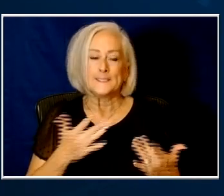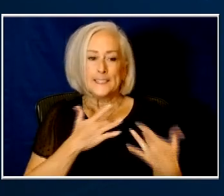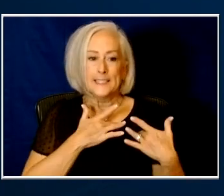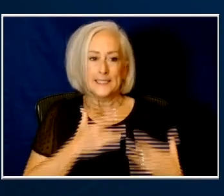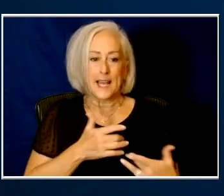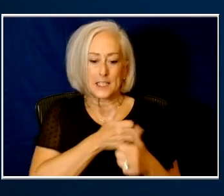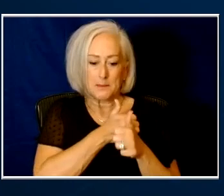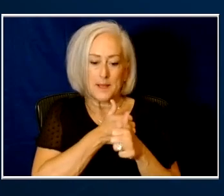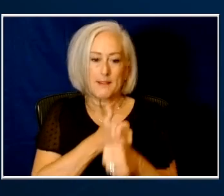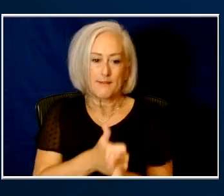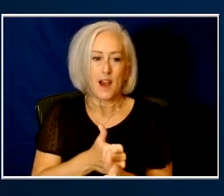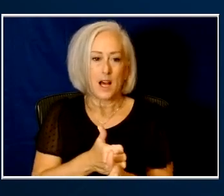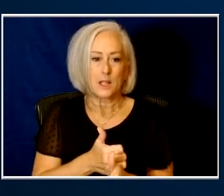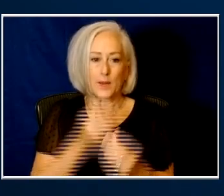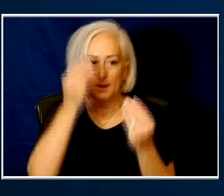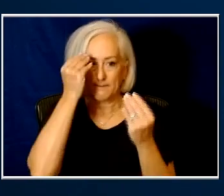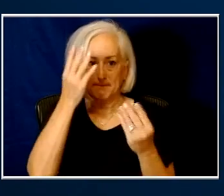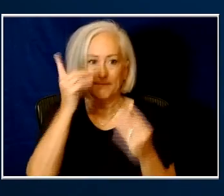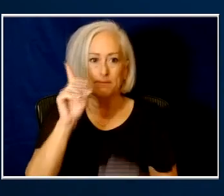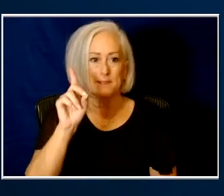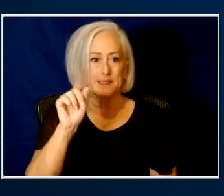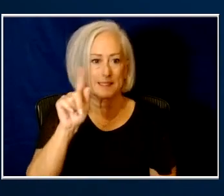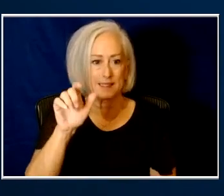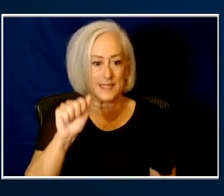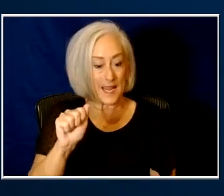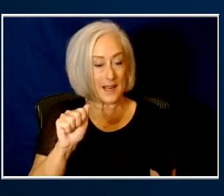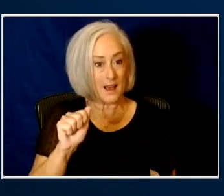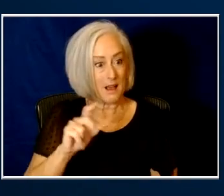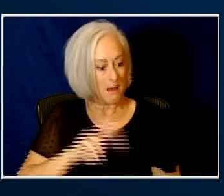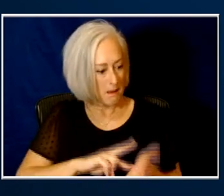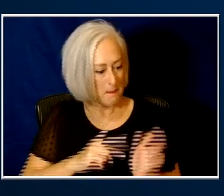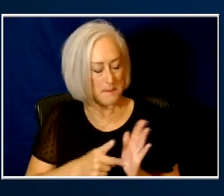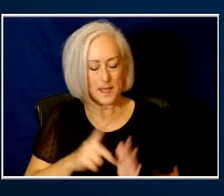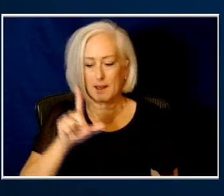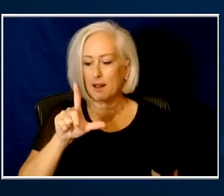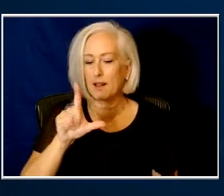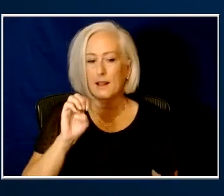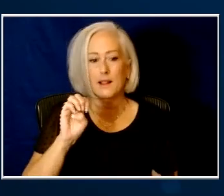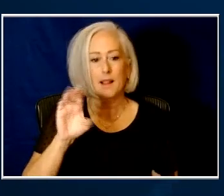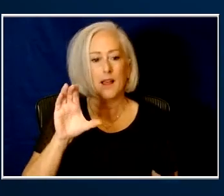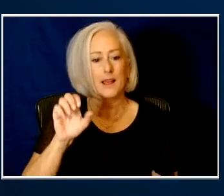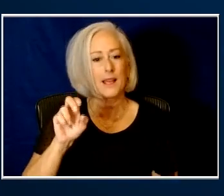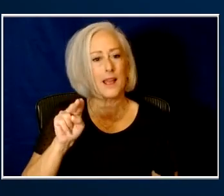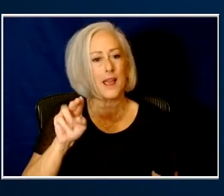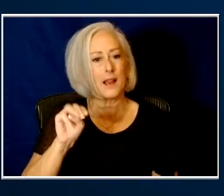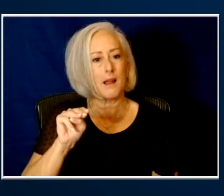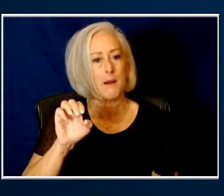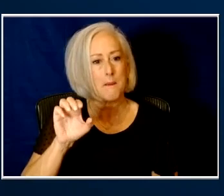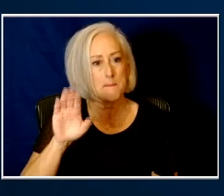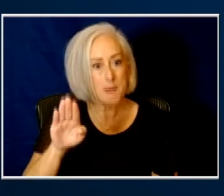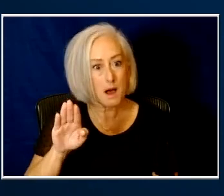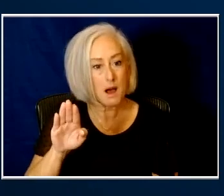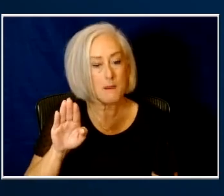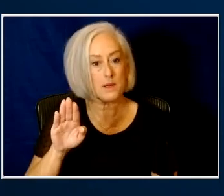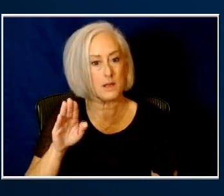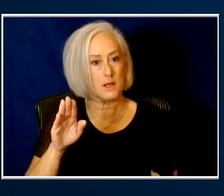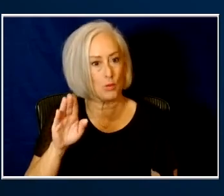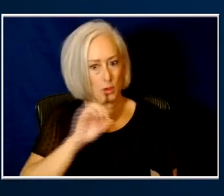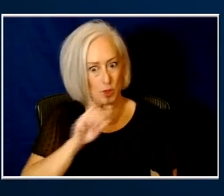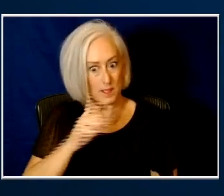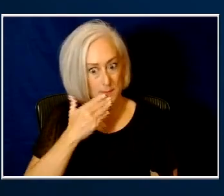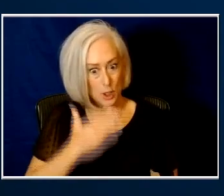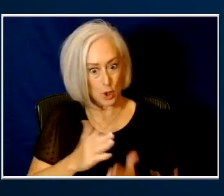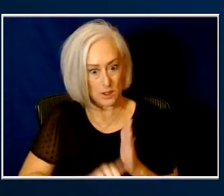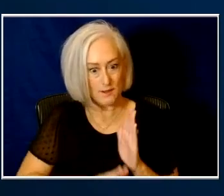data. So Lecanemab, that would be an amazing development. How is this different from Aduhelm? I don't even know how to say that one, Aduhelm,